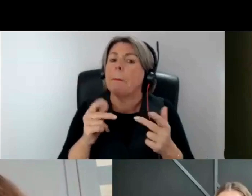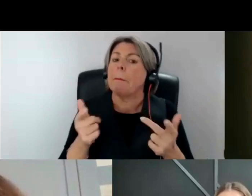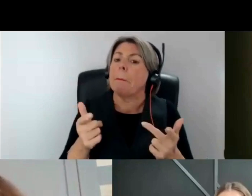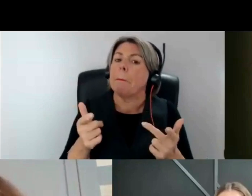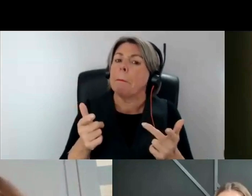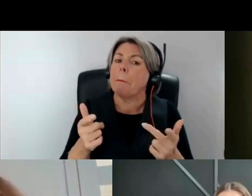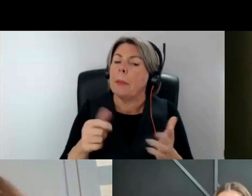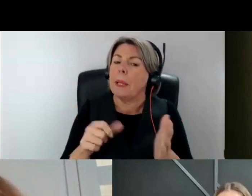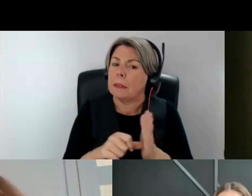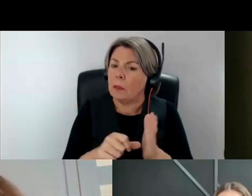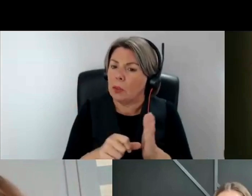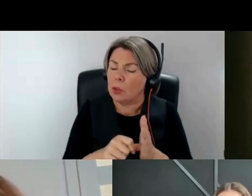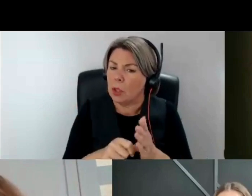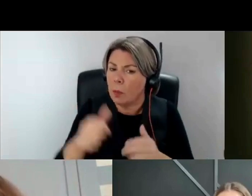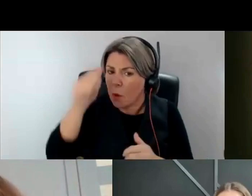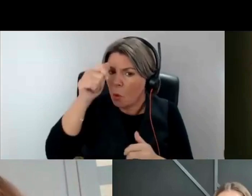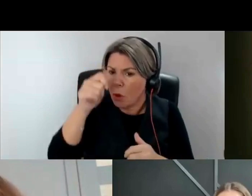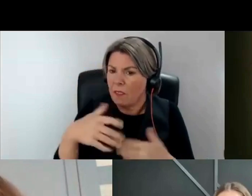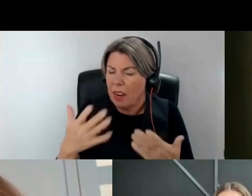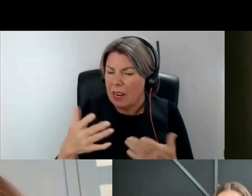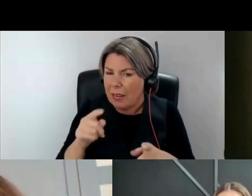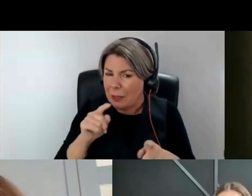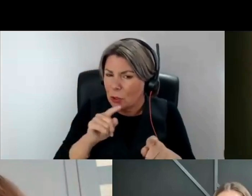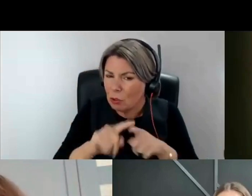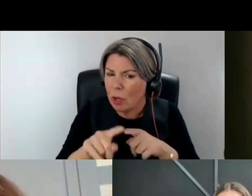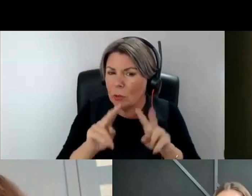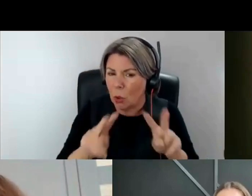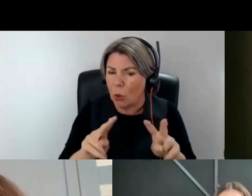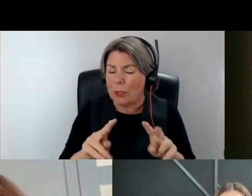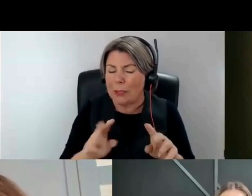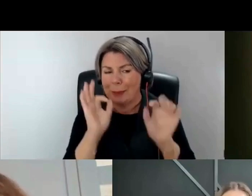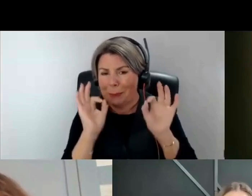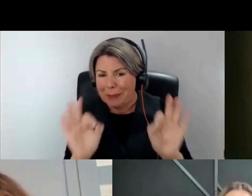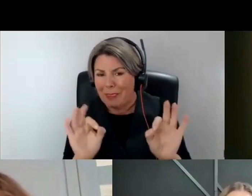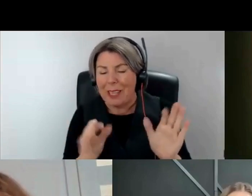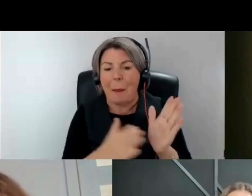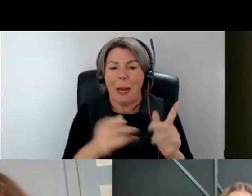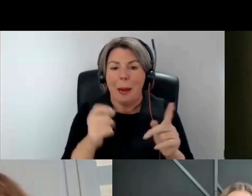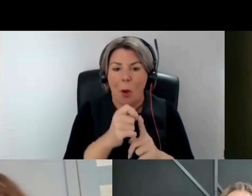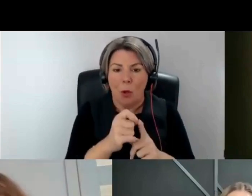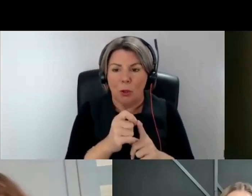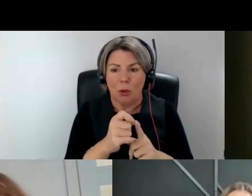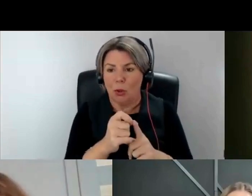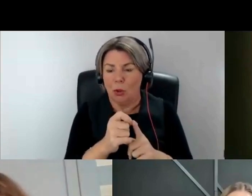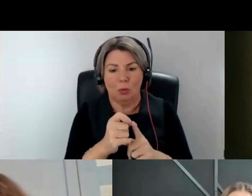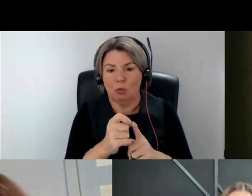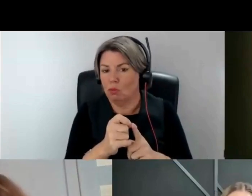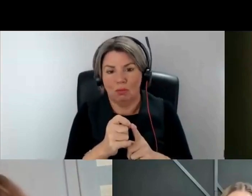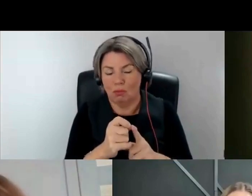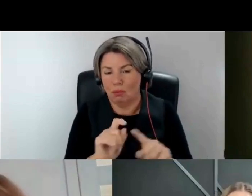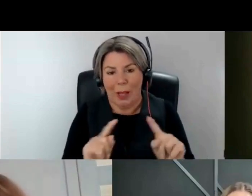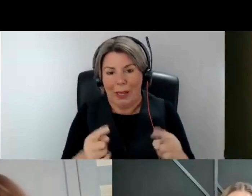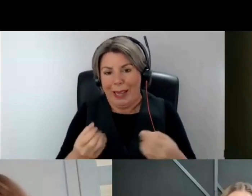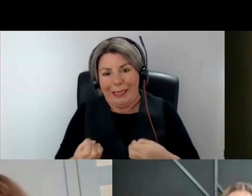But I'm not aware of any trials looking specifically at menopause. So we're not in a place to be able to